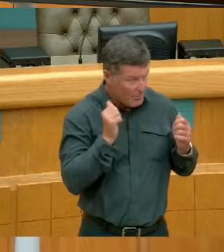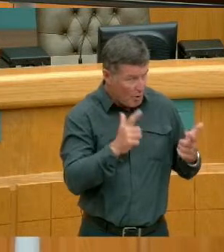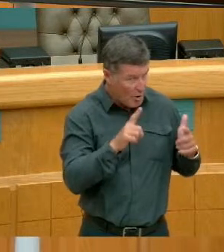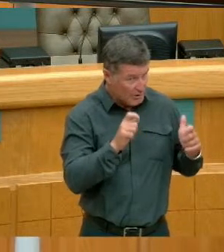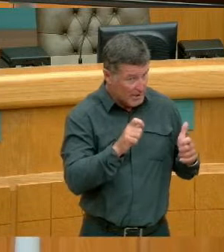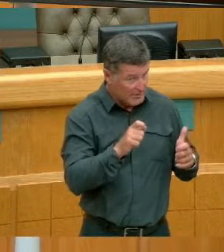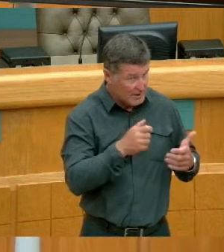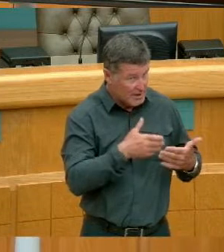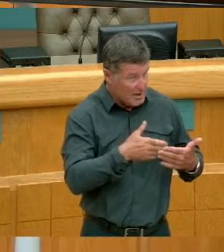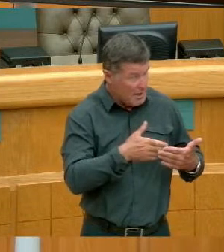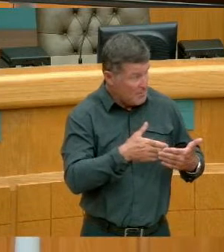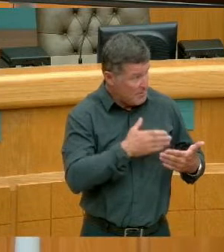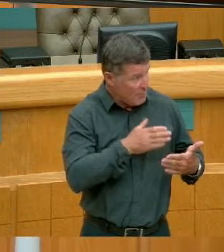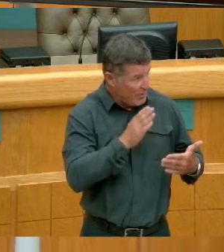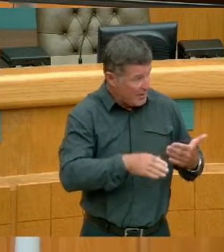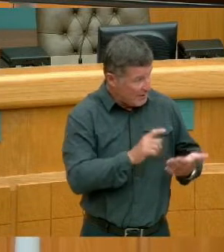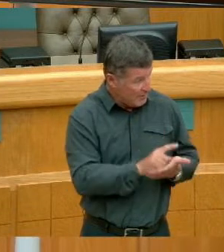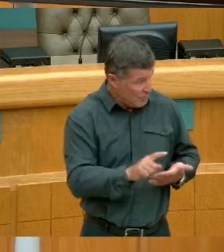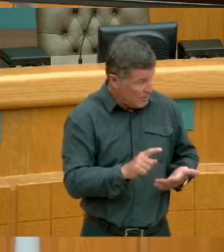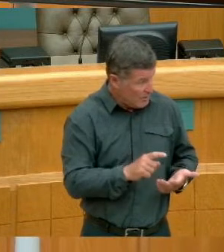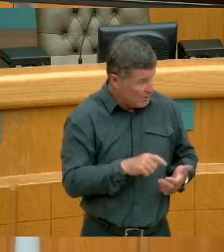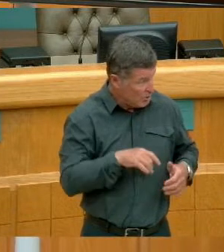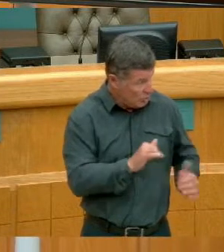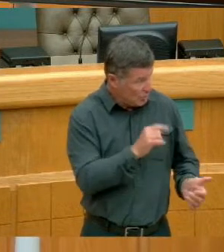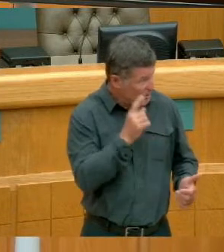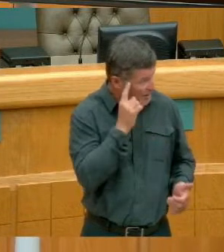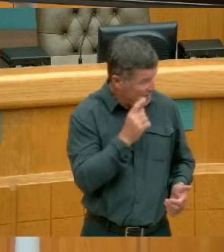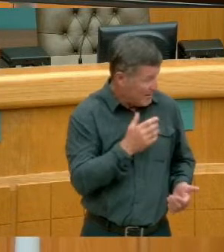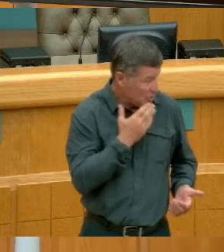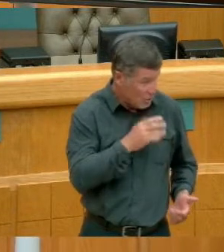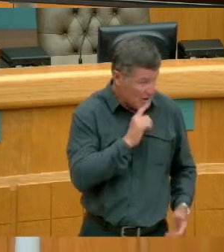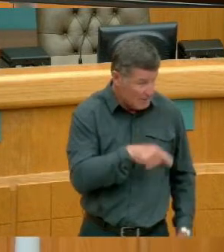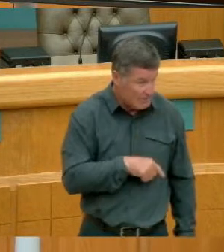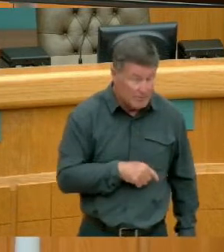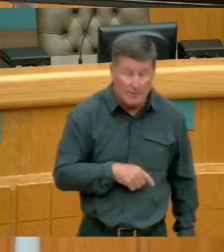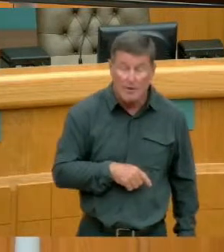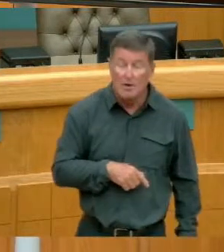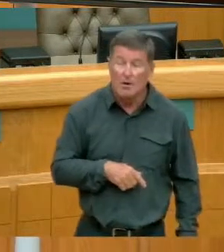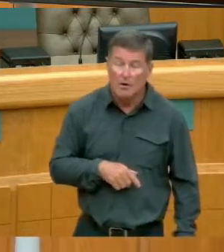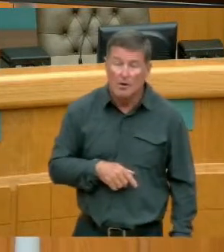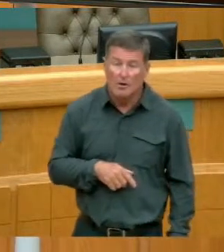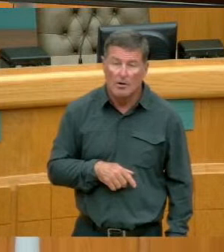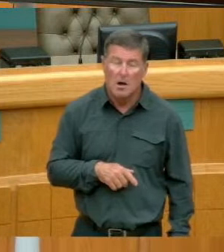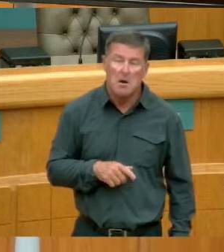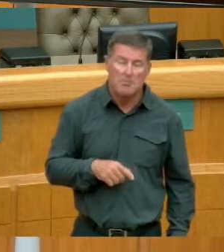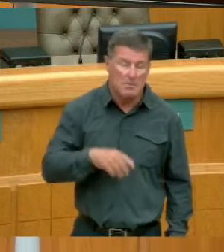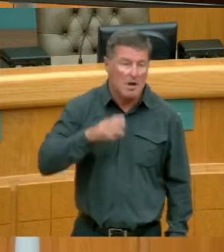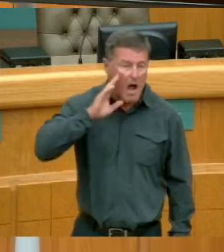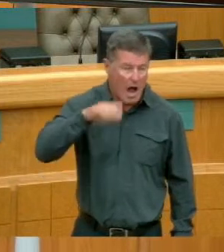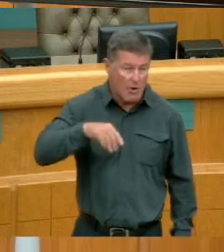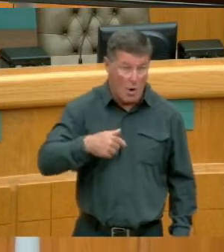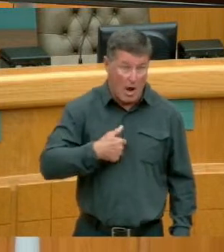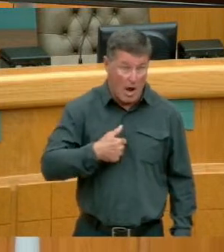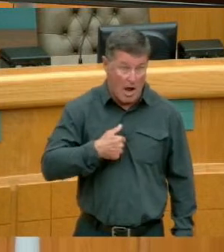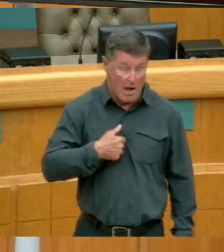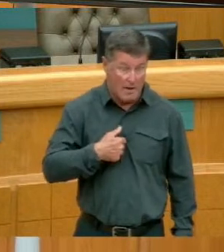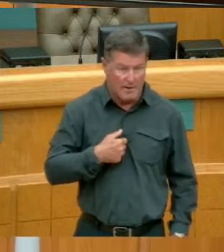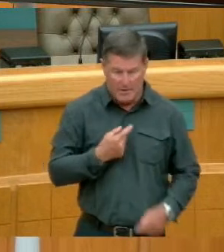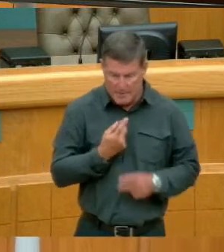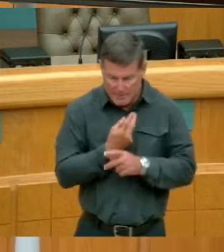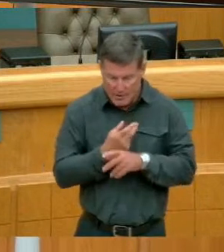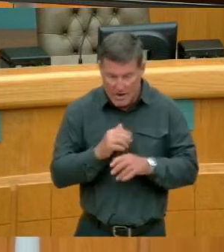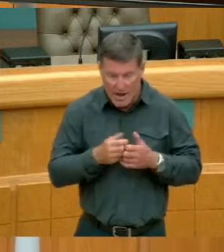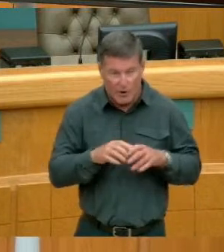tested by the end of this week. Do you still think that's a logical answer to have? So I think we're going to get, I know I personally have figured out a way